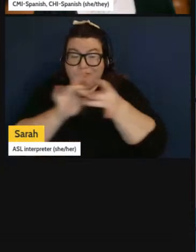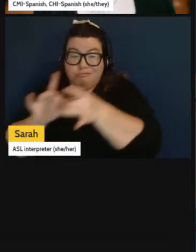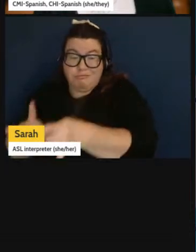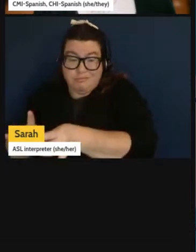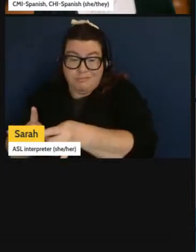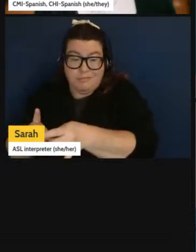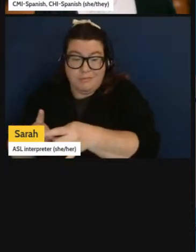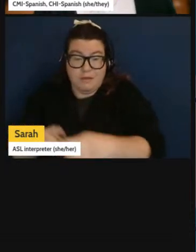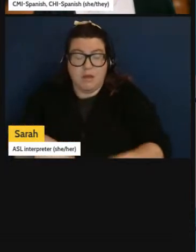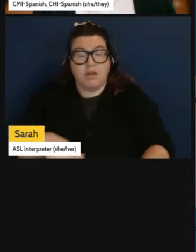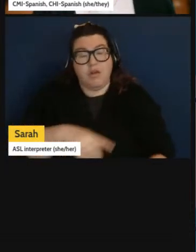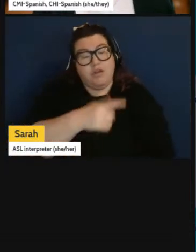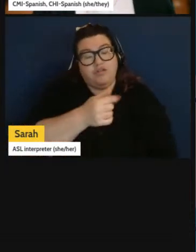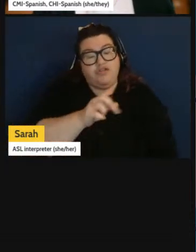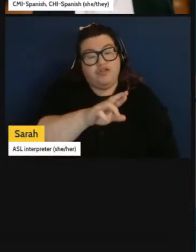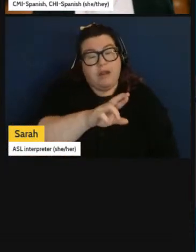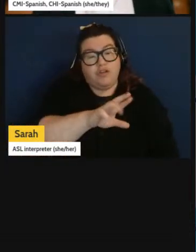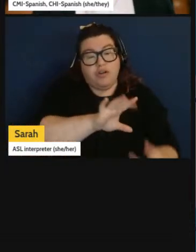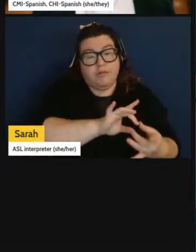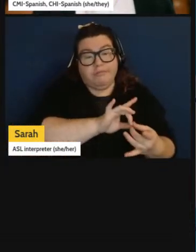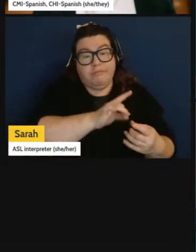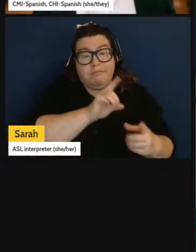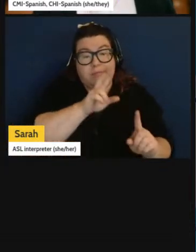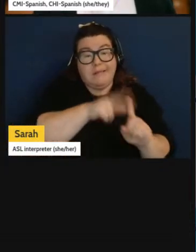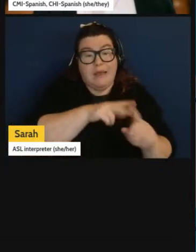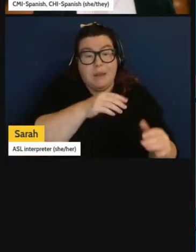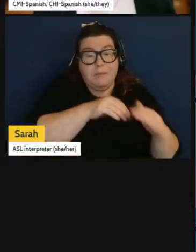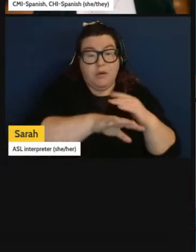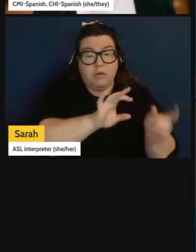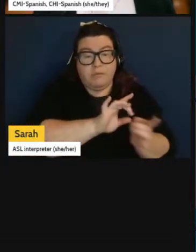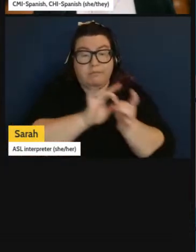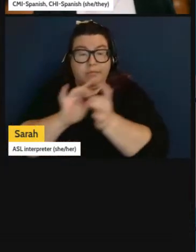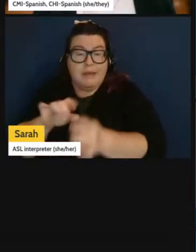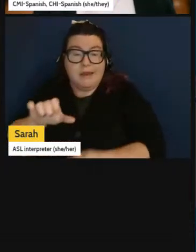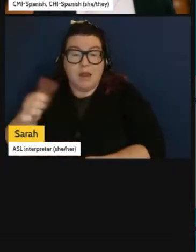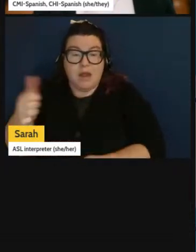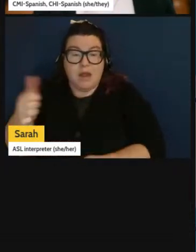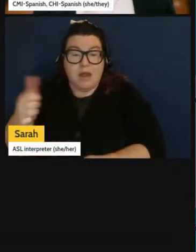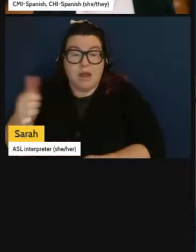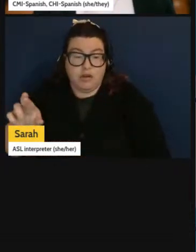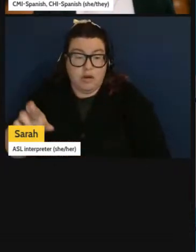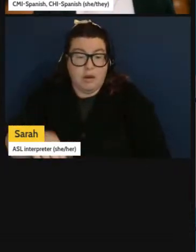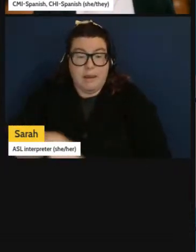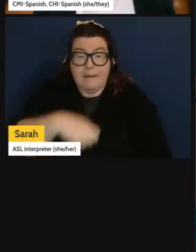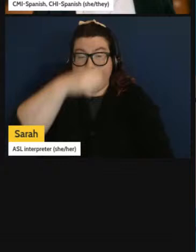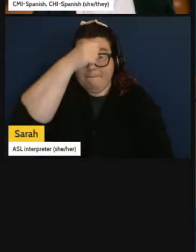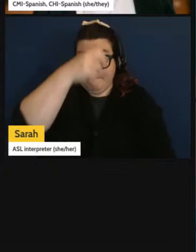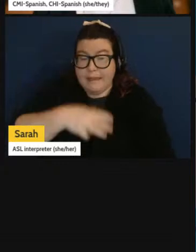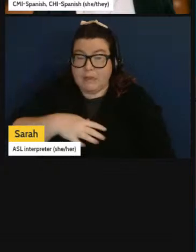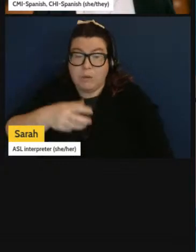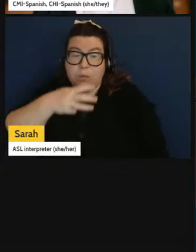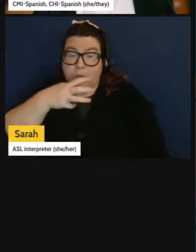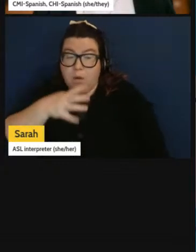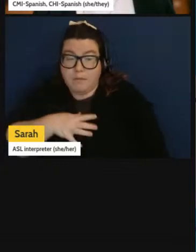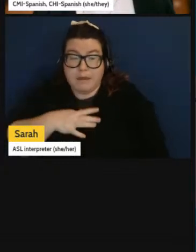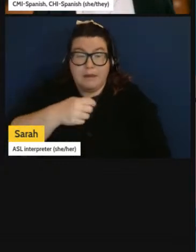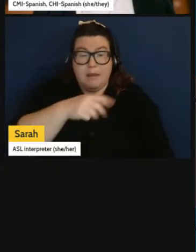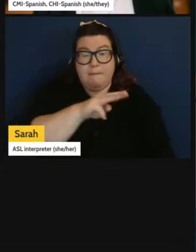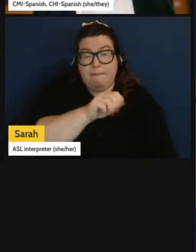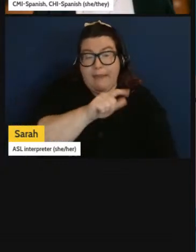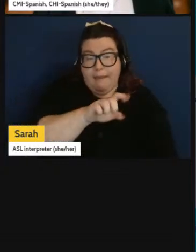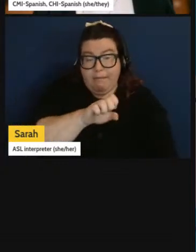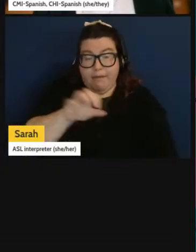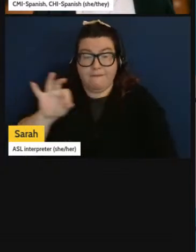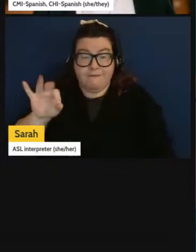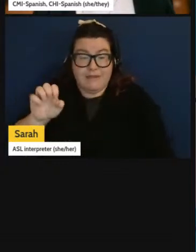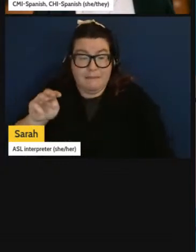you were assigned at birth to another gender. But man and woman, male and female, like I said, when we were talking about assigning sex